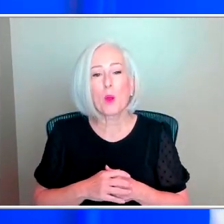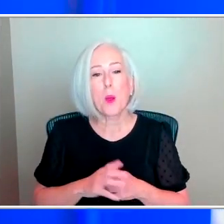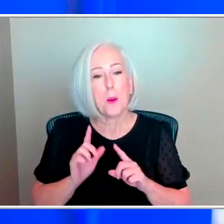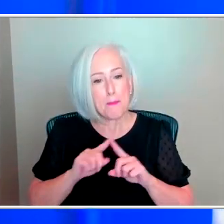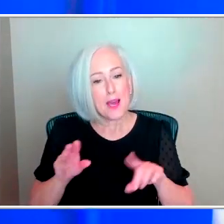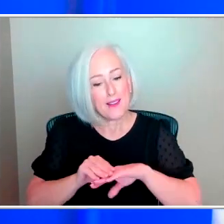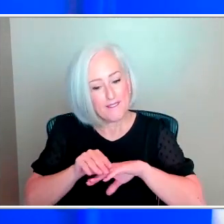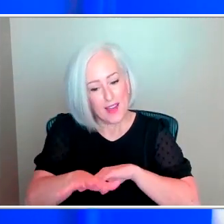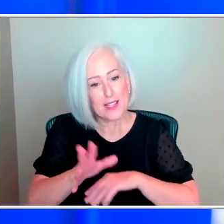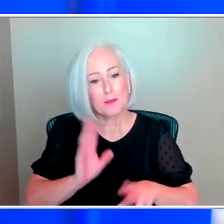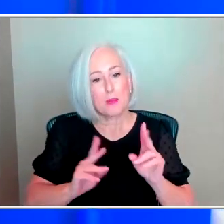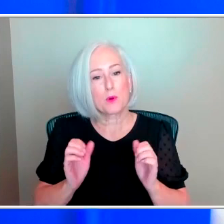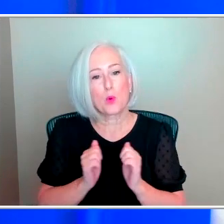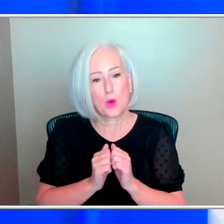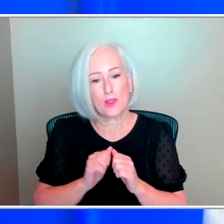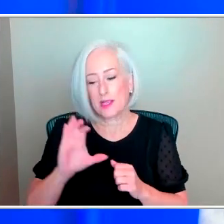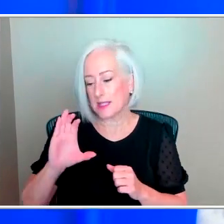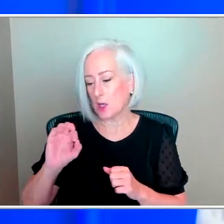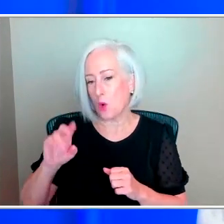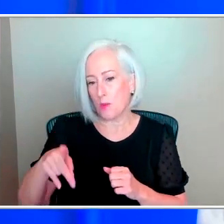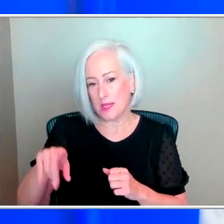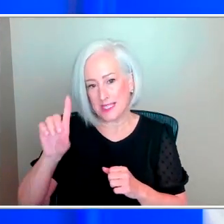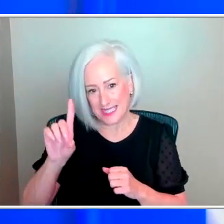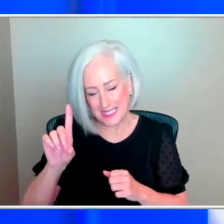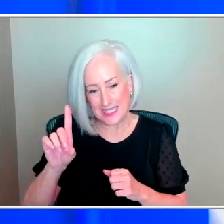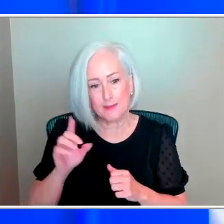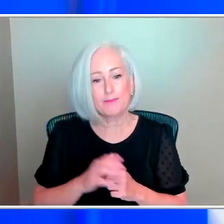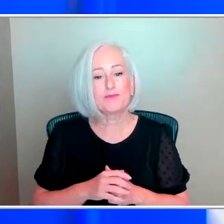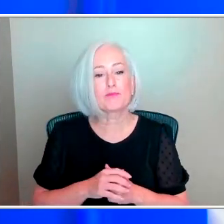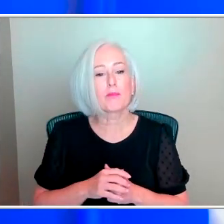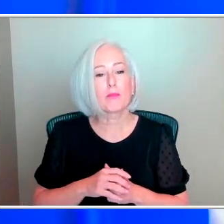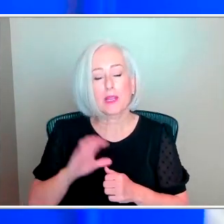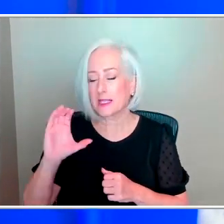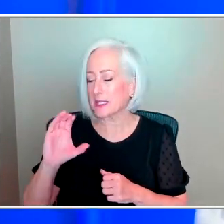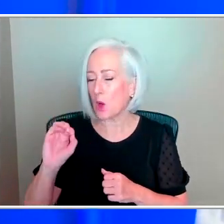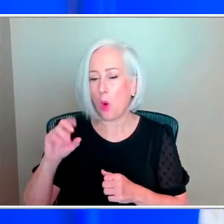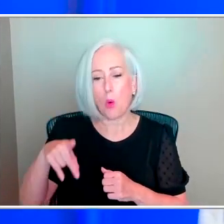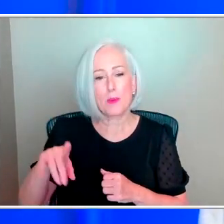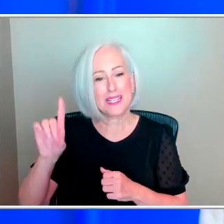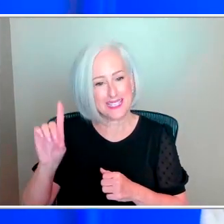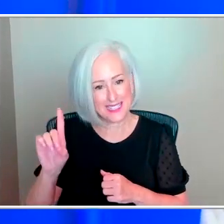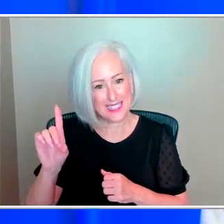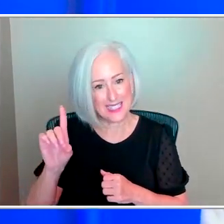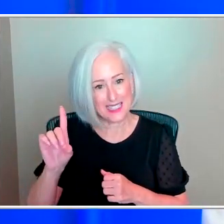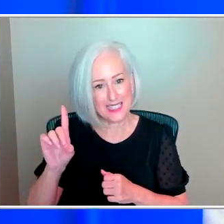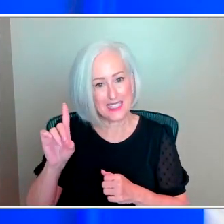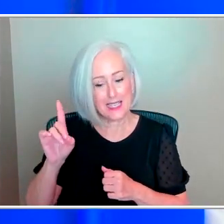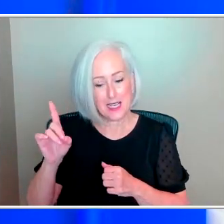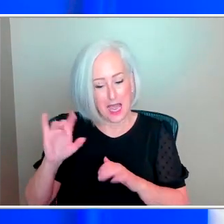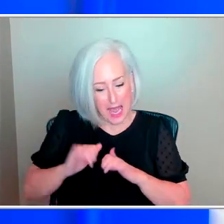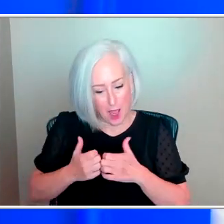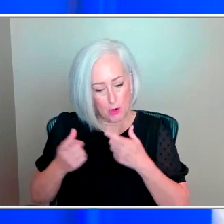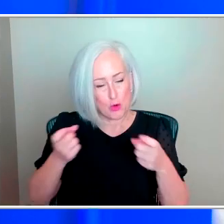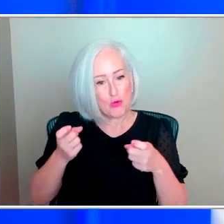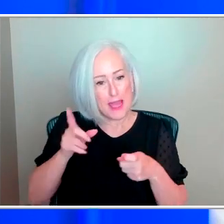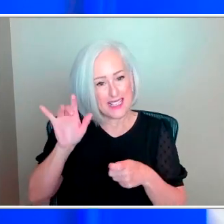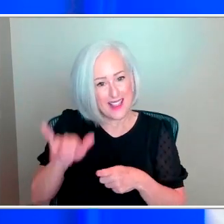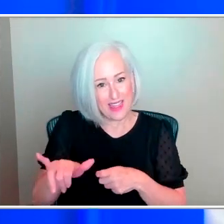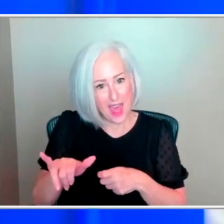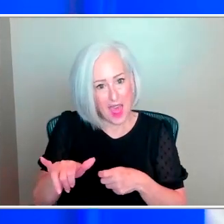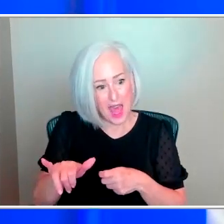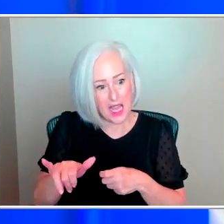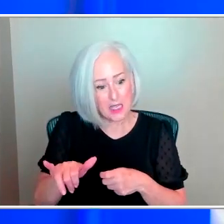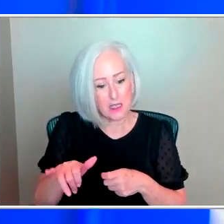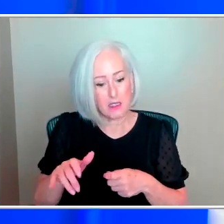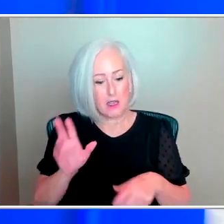with COPD also. And again, when you think about COPD, management of that, we got people on home oxygen,